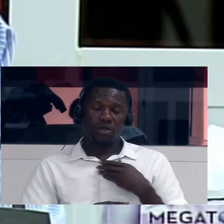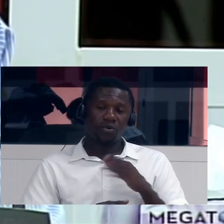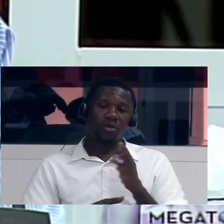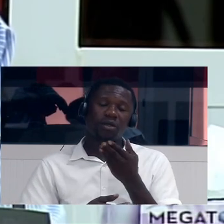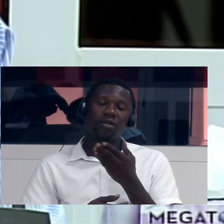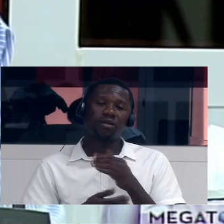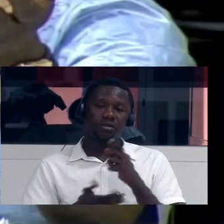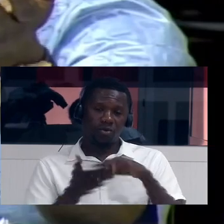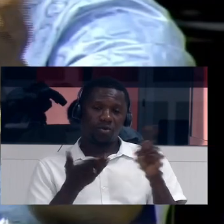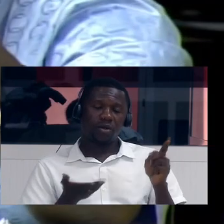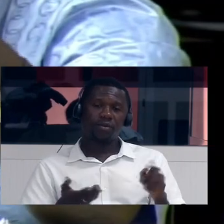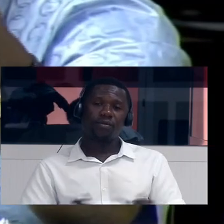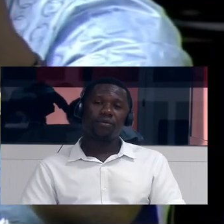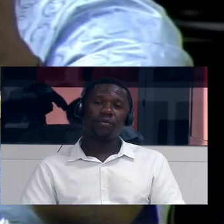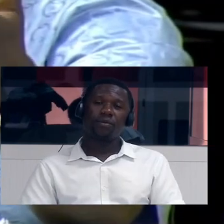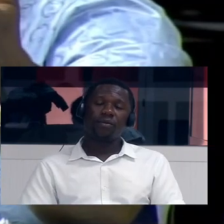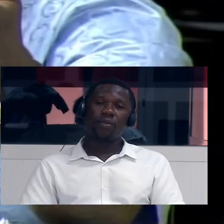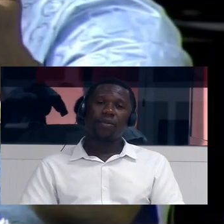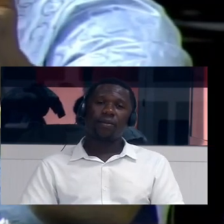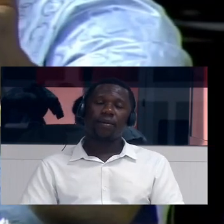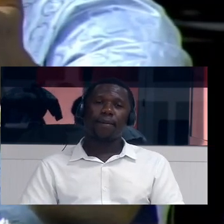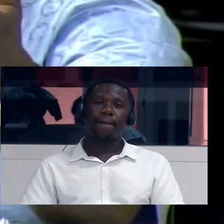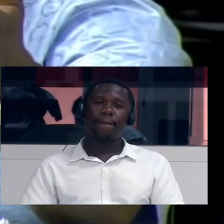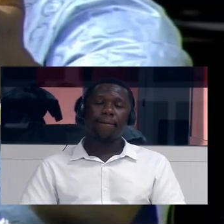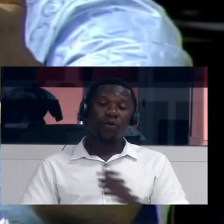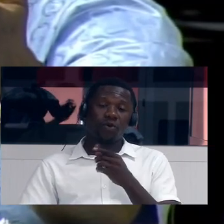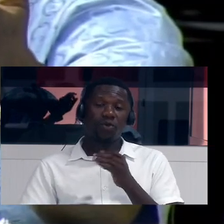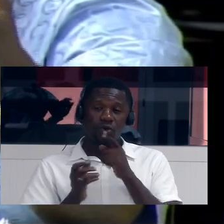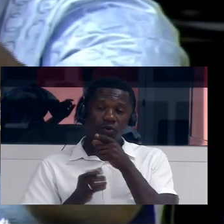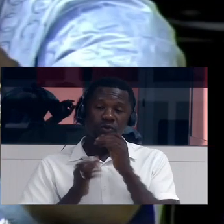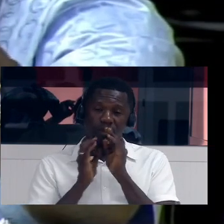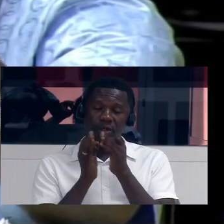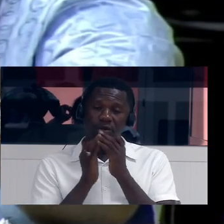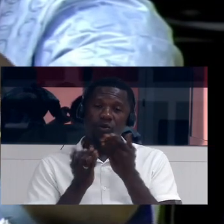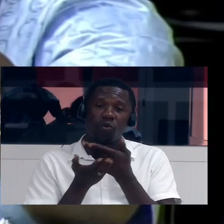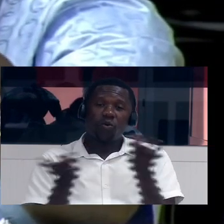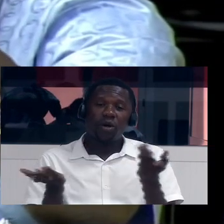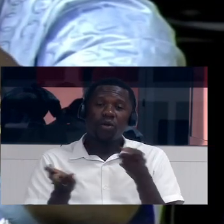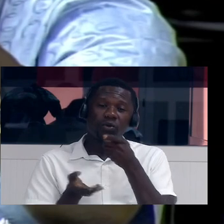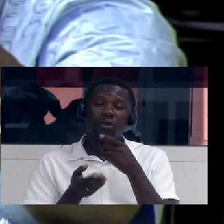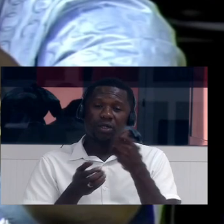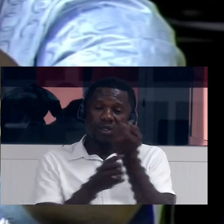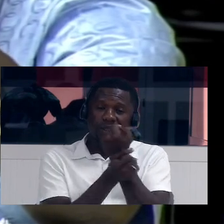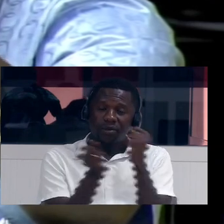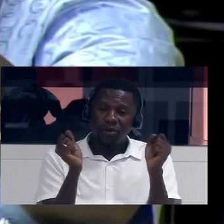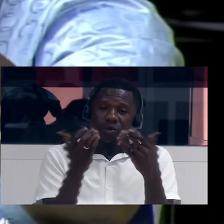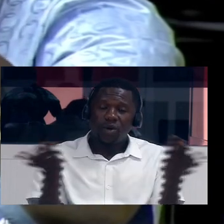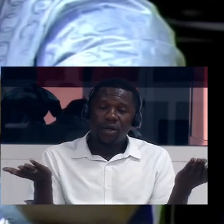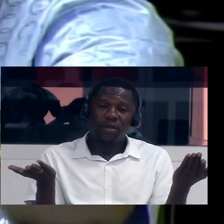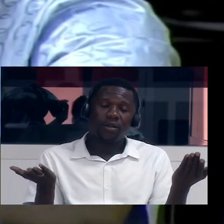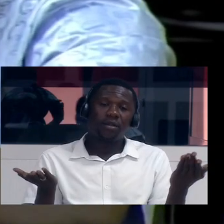to do. Yes, correct. See, so, in fact, you were saying, why were you at liberty? Was